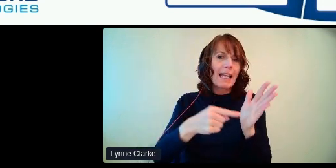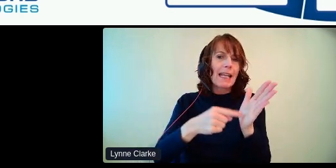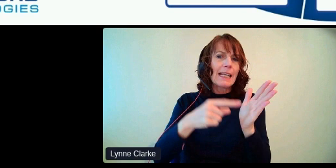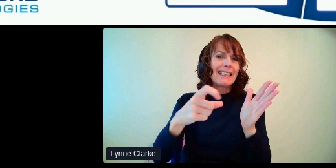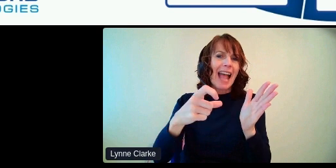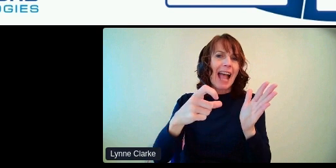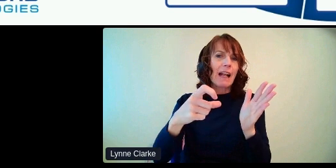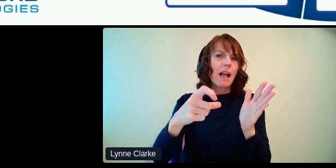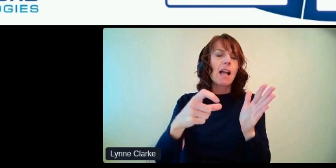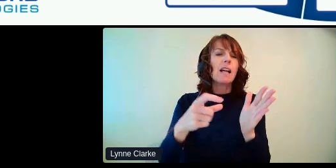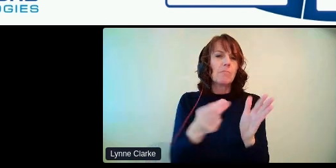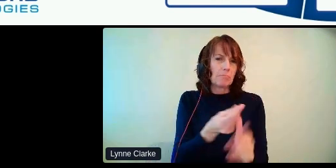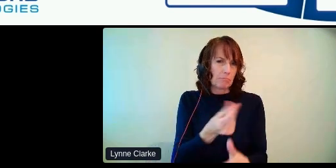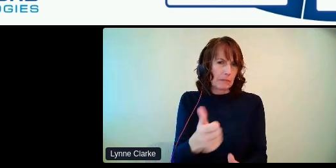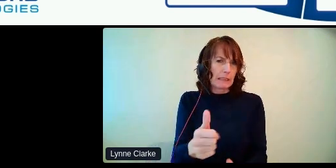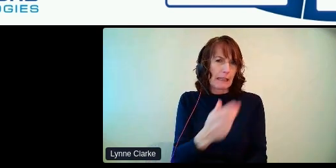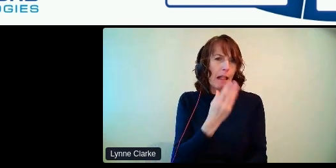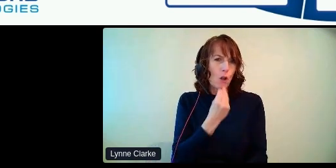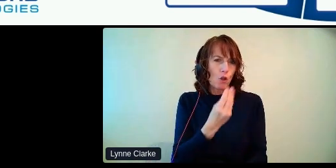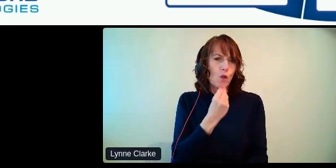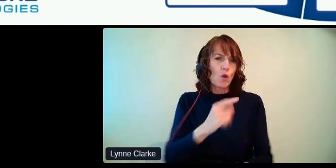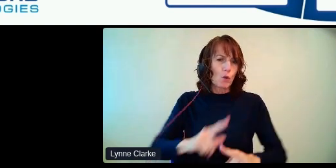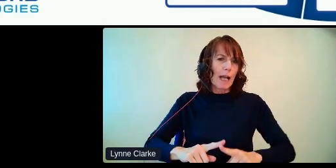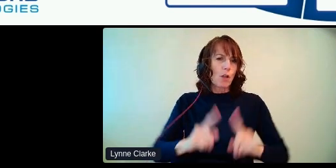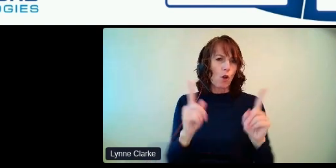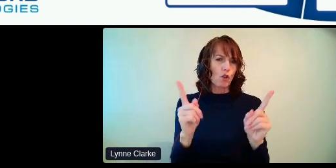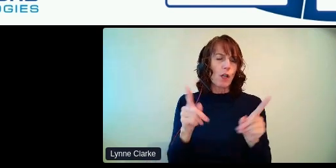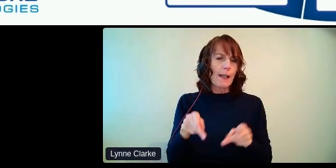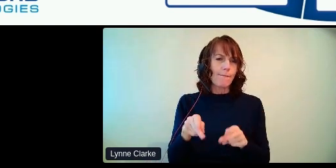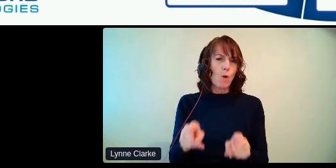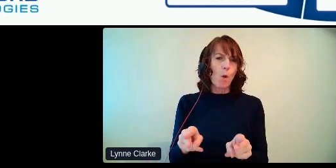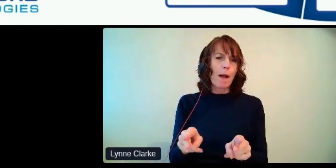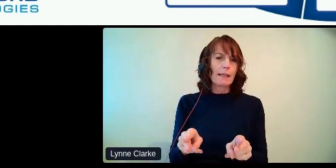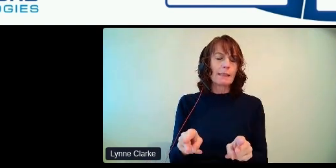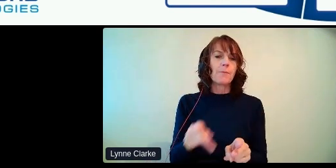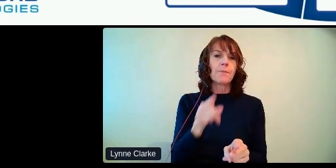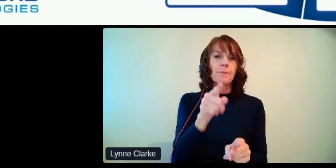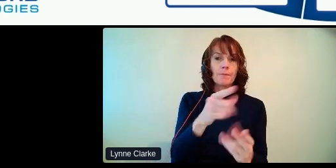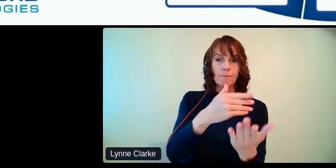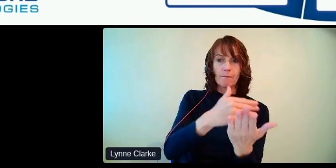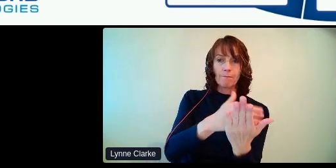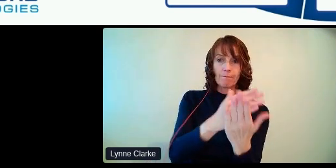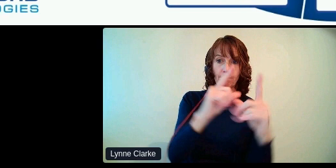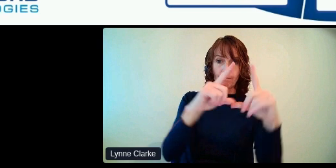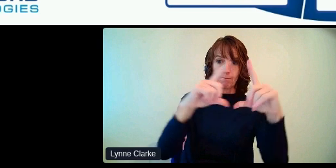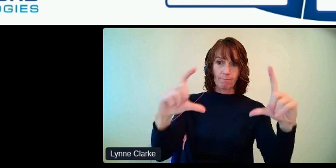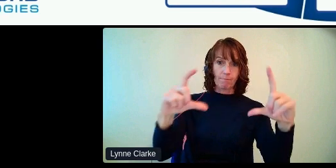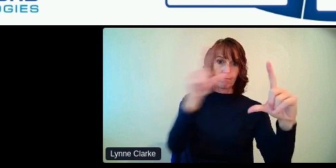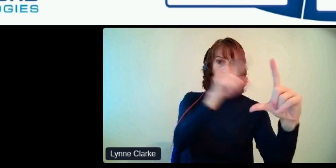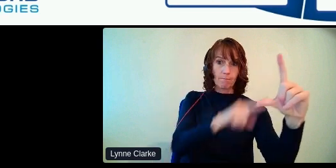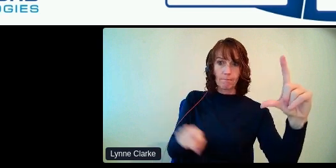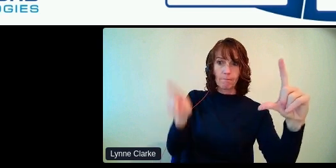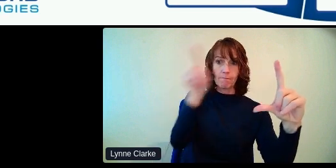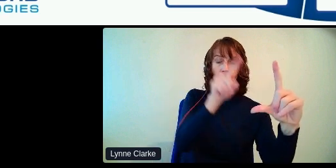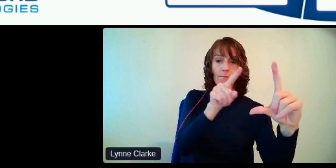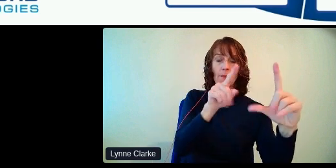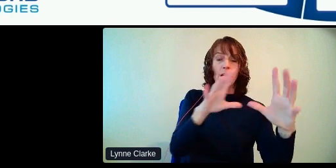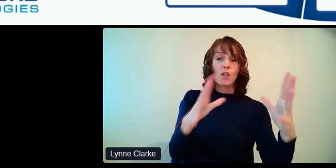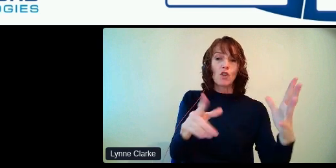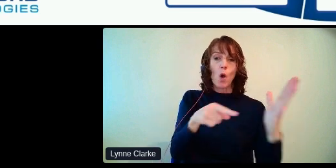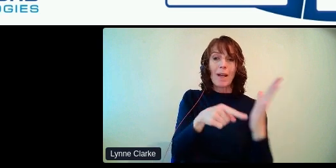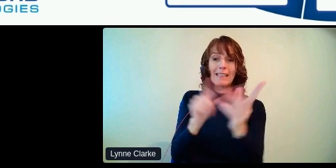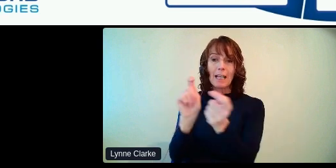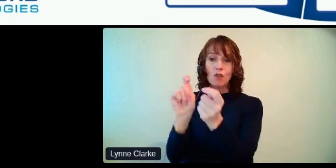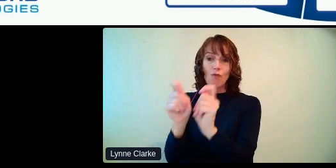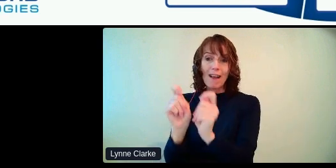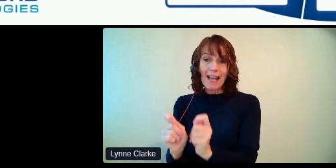used as well as an alternate format. And it's divided into whether the solution is related to a transactional